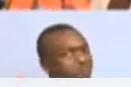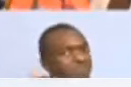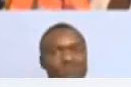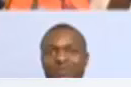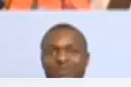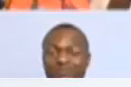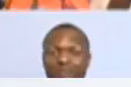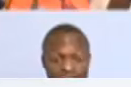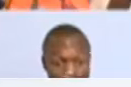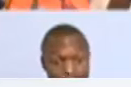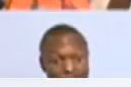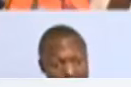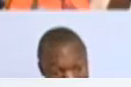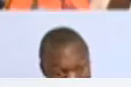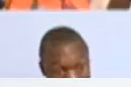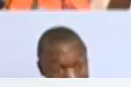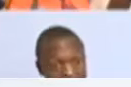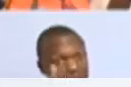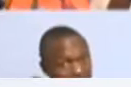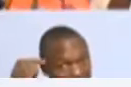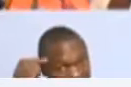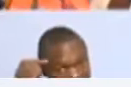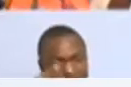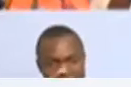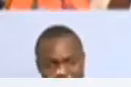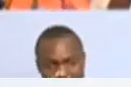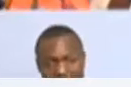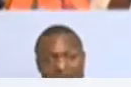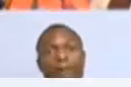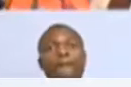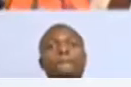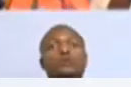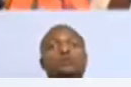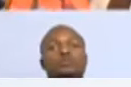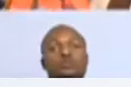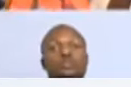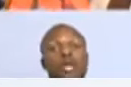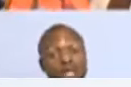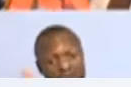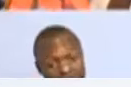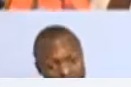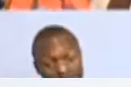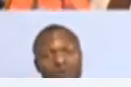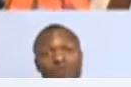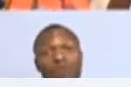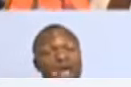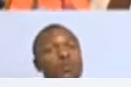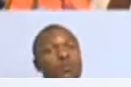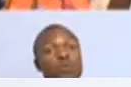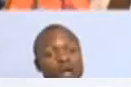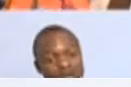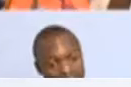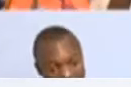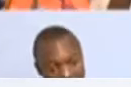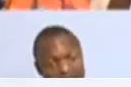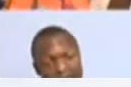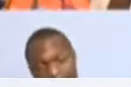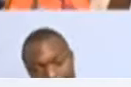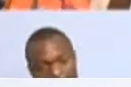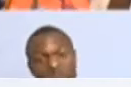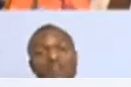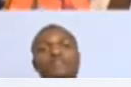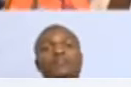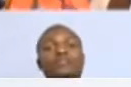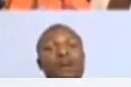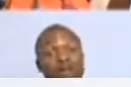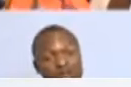But under your government, we've seen an opportunity in utilizing the wetlands. So we are now moving fast to use